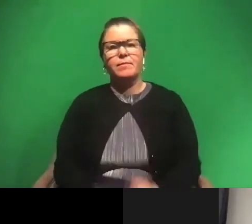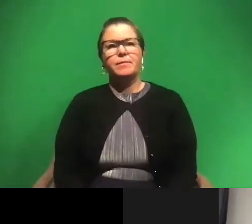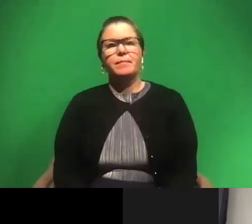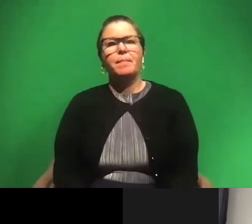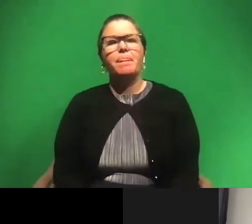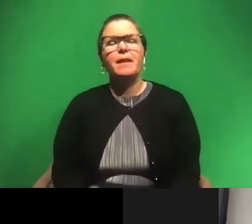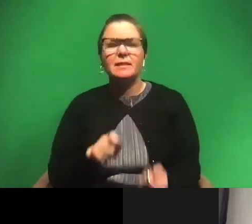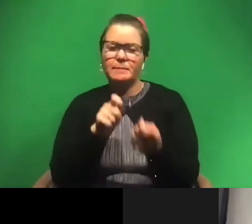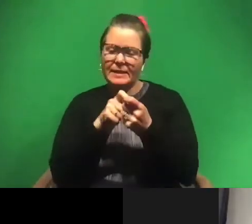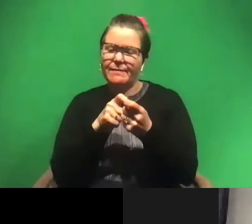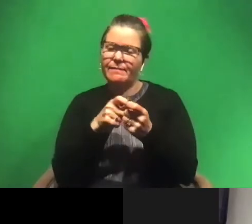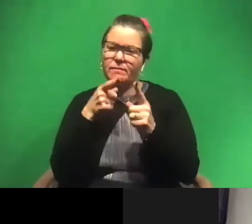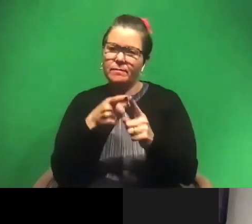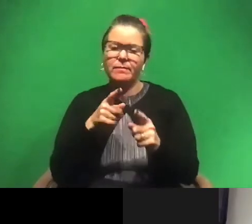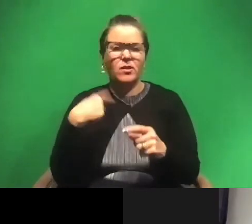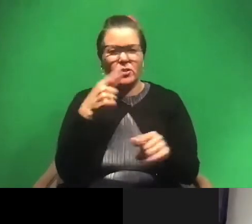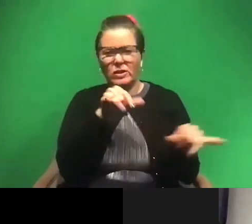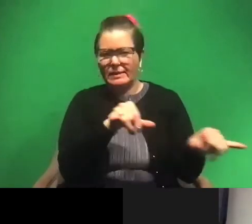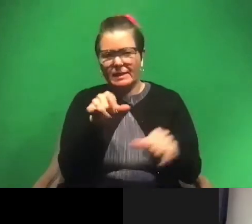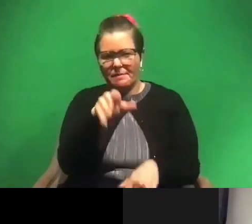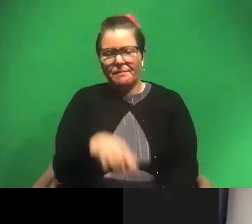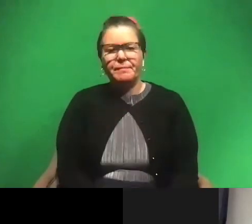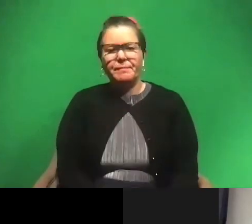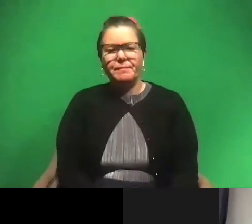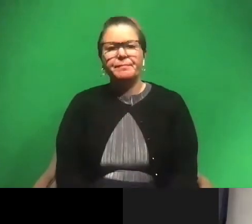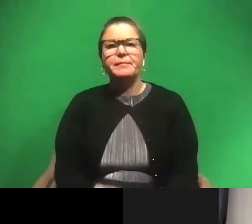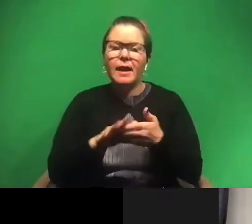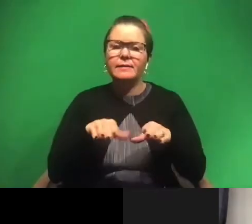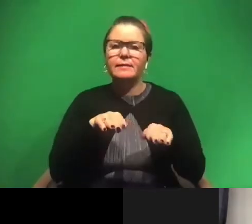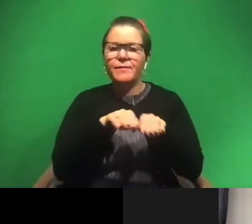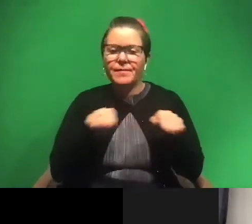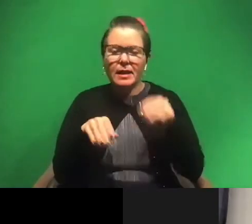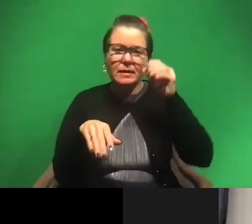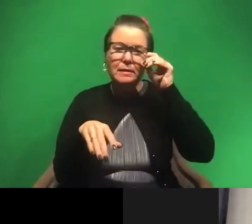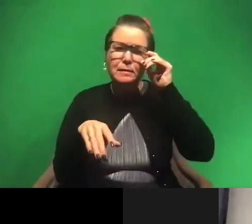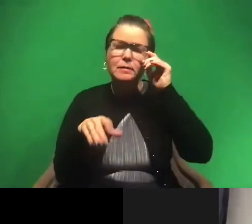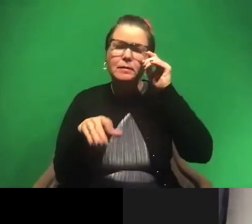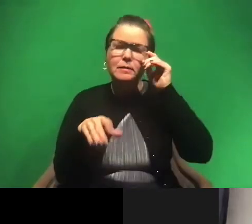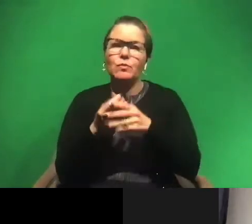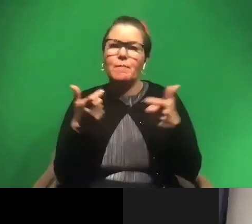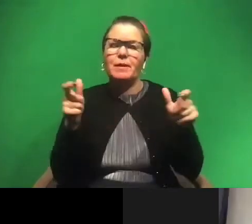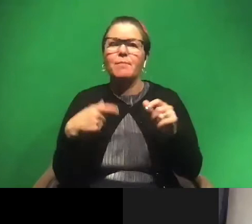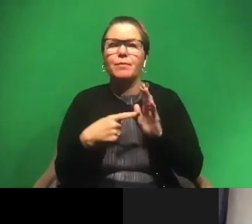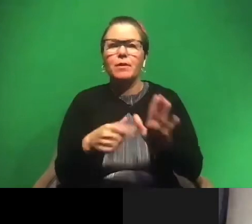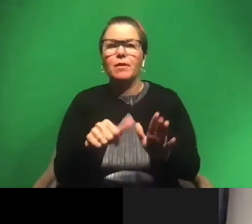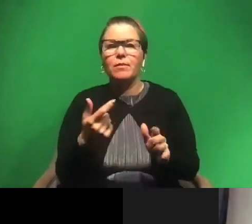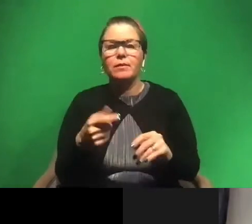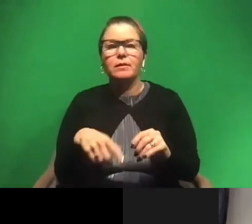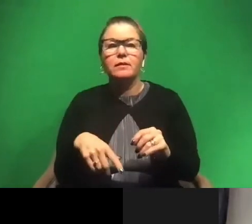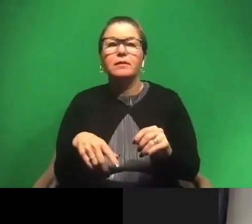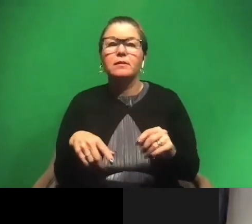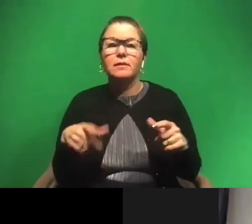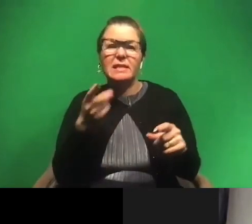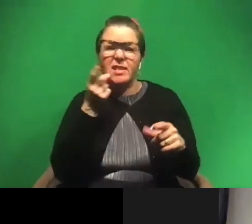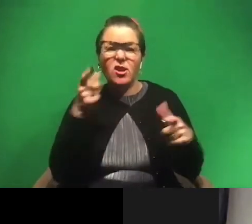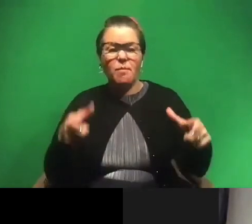they all look very similar to this. They're nice and flat. They get to be big. I brought one other prop the size of a dinner plate